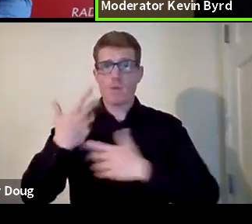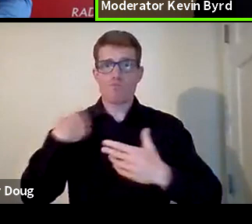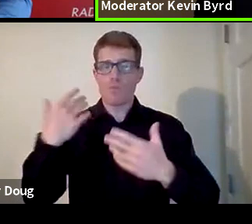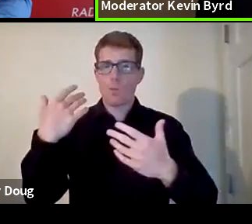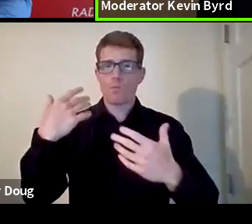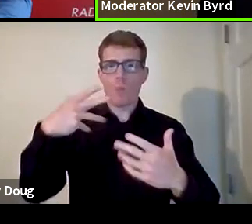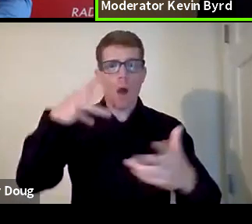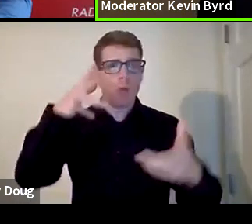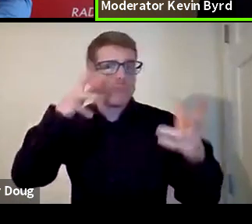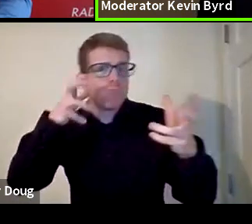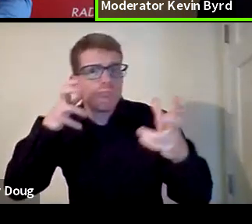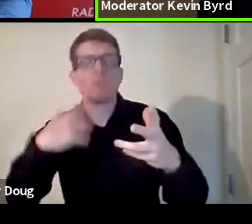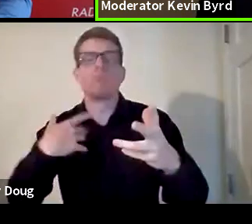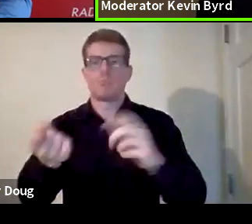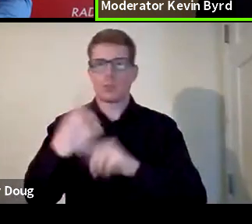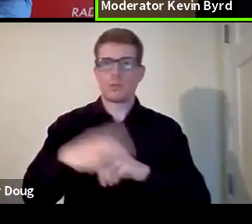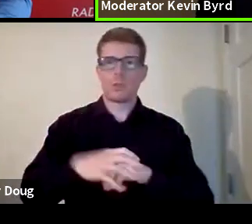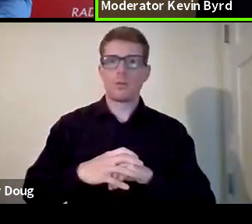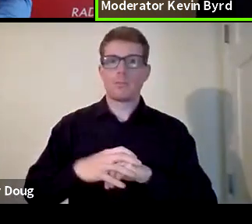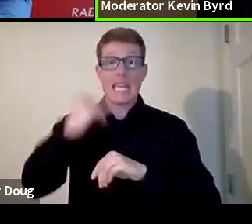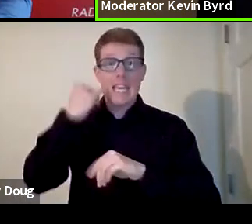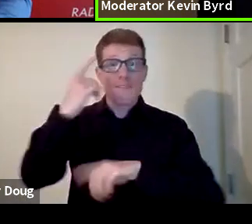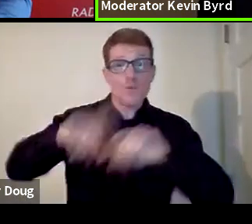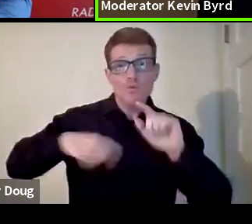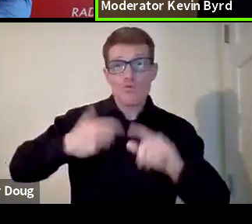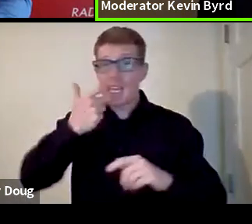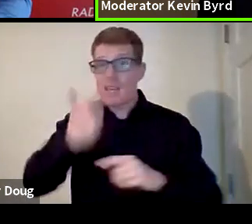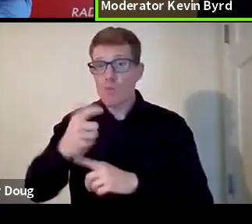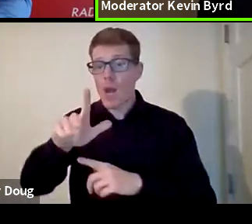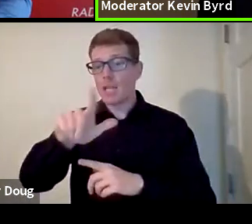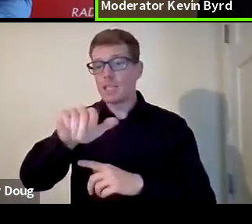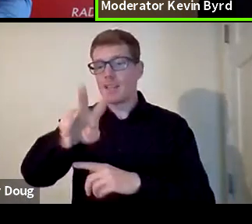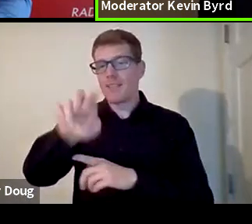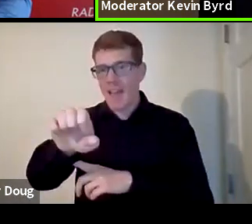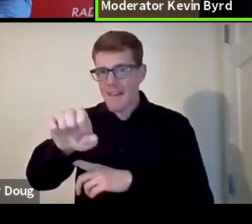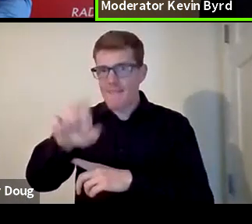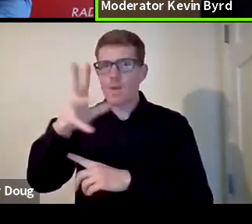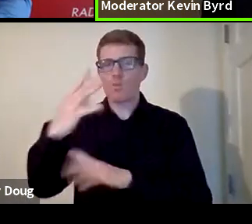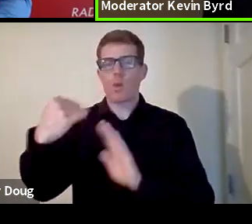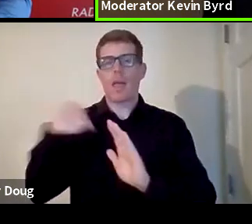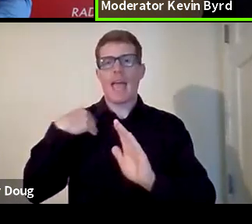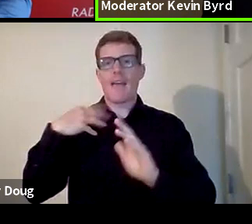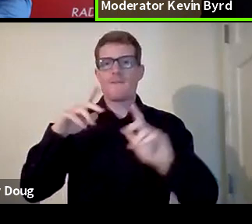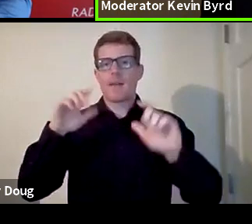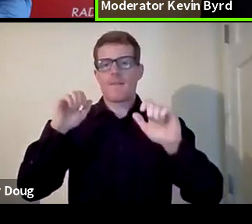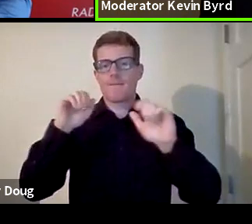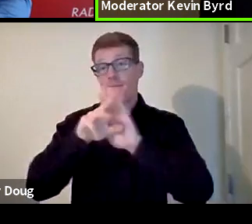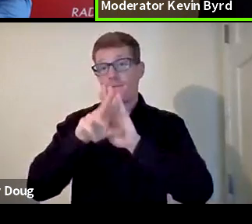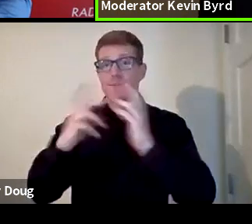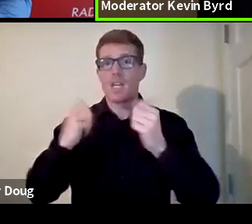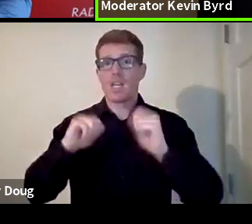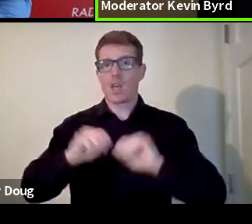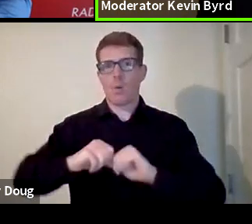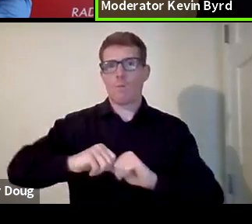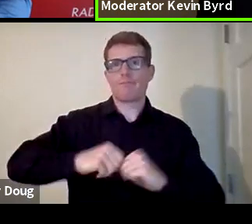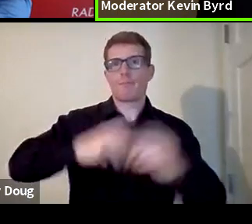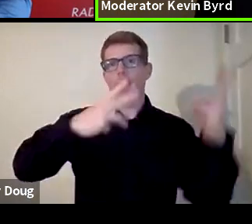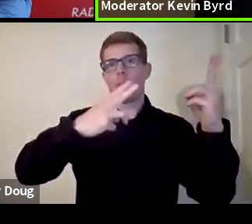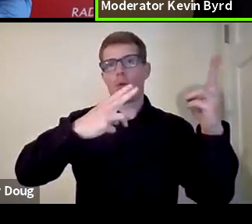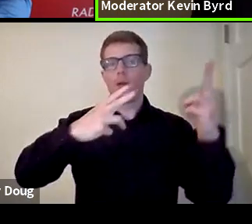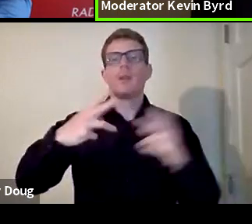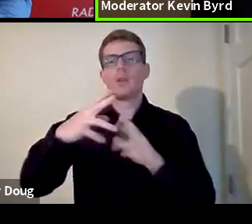series will be archived on YouTube. Links will also be posted to agency websites and social media. The series will also